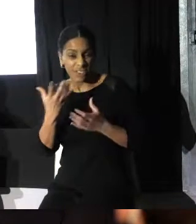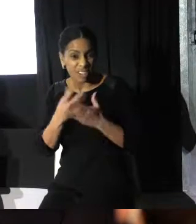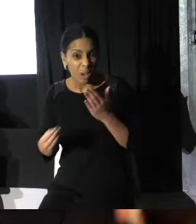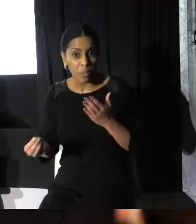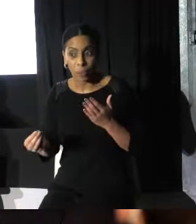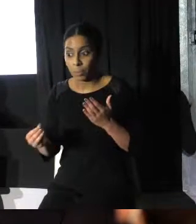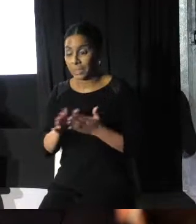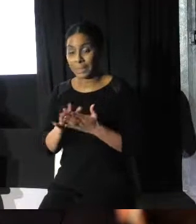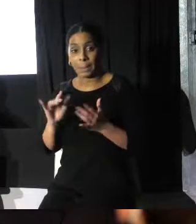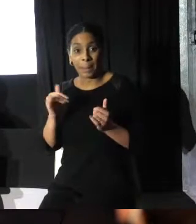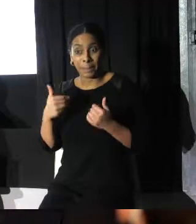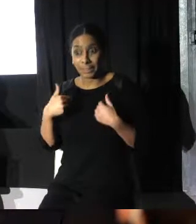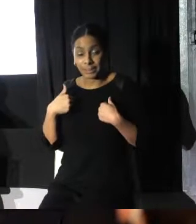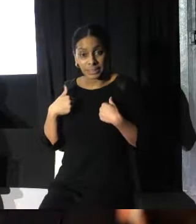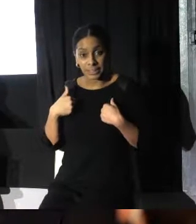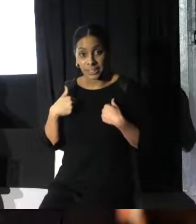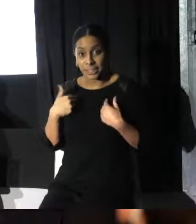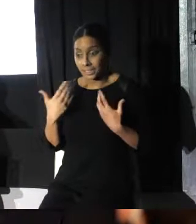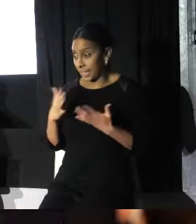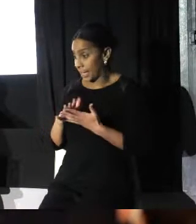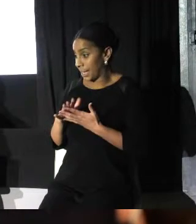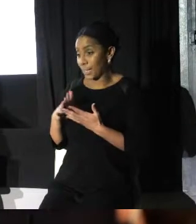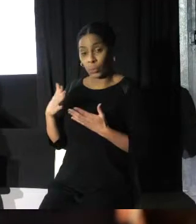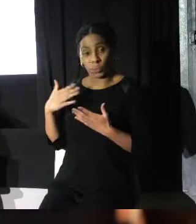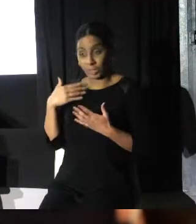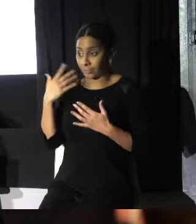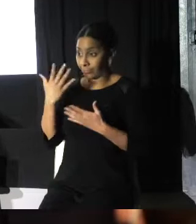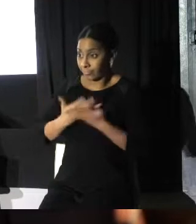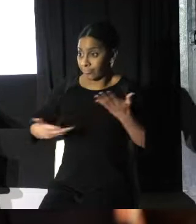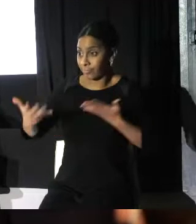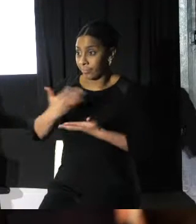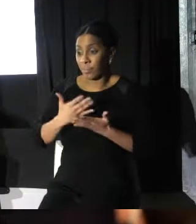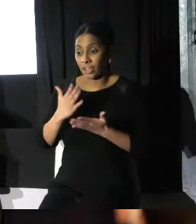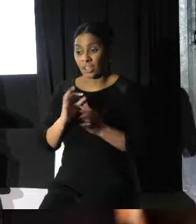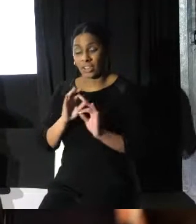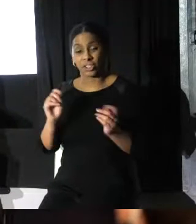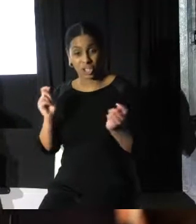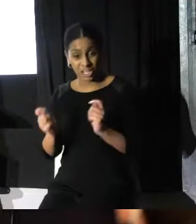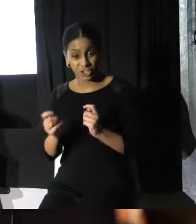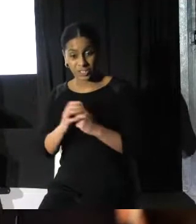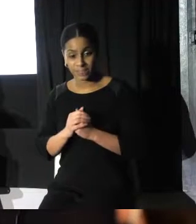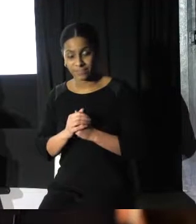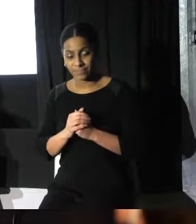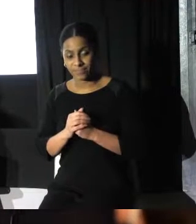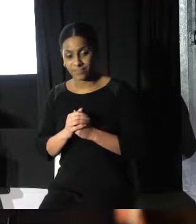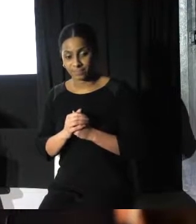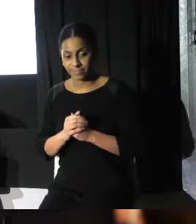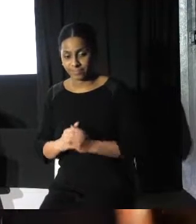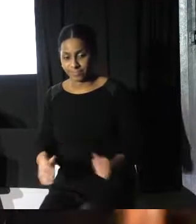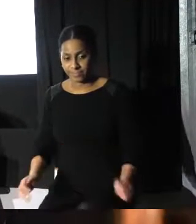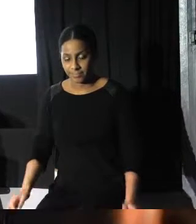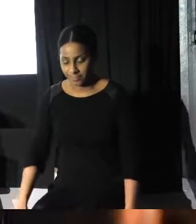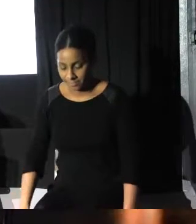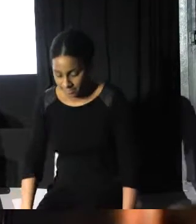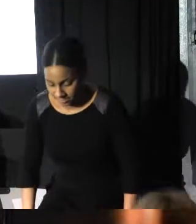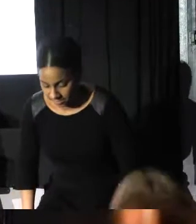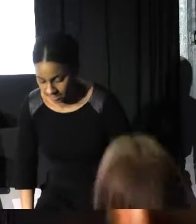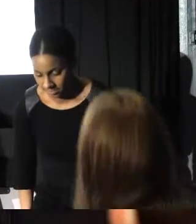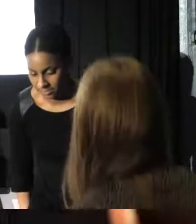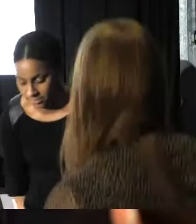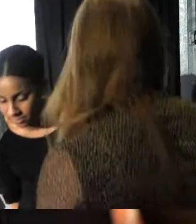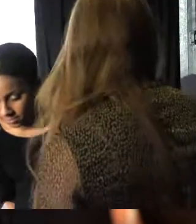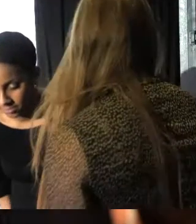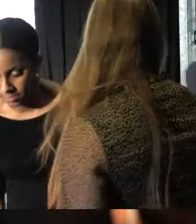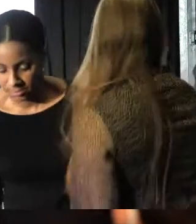we don't manage really meaningfully to change anything. Okay, thank you. One brief, is that?